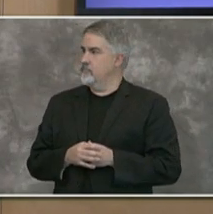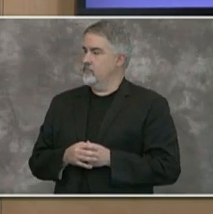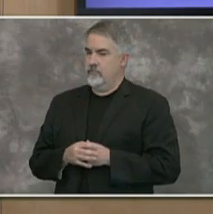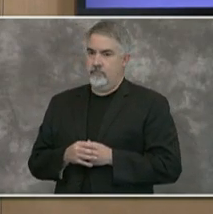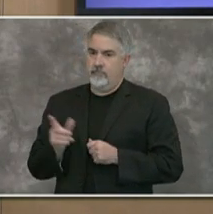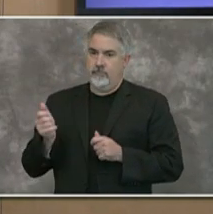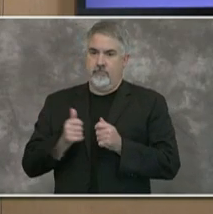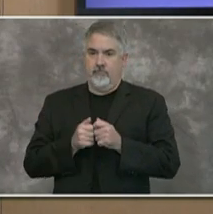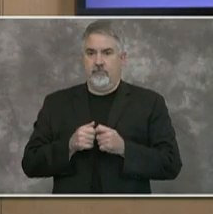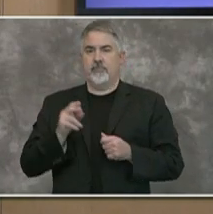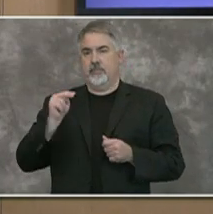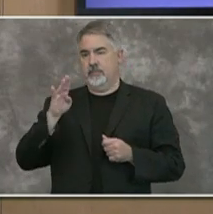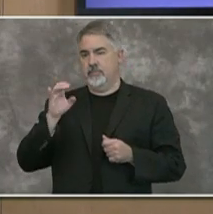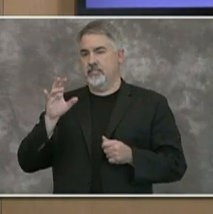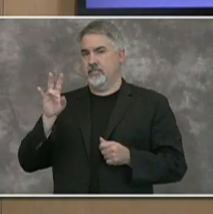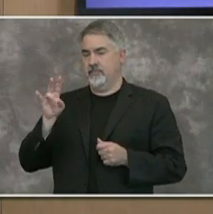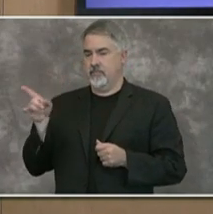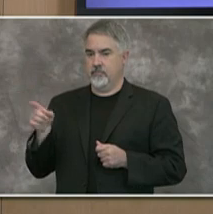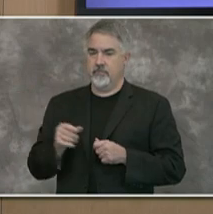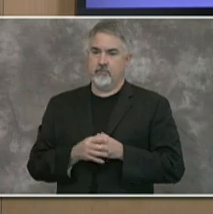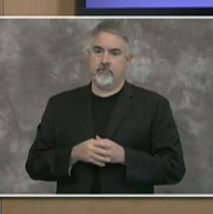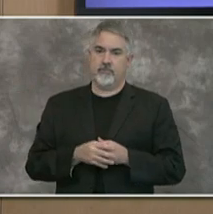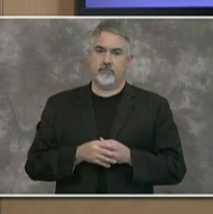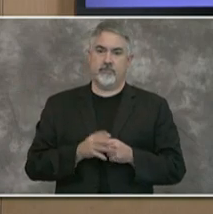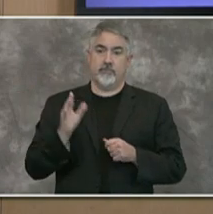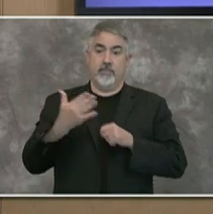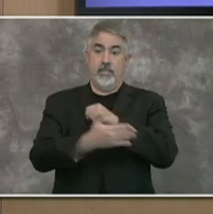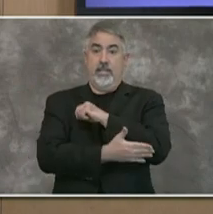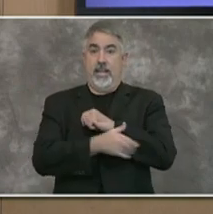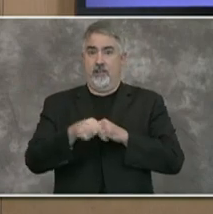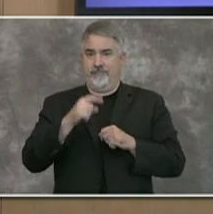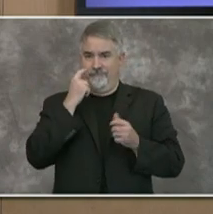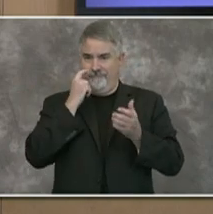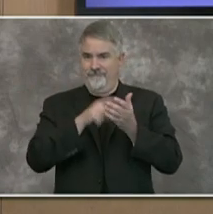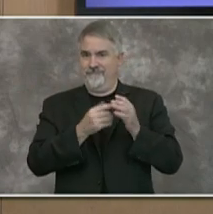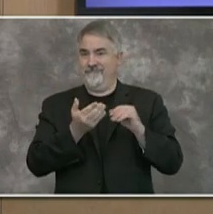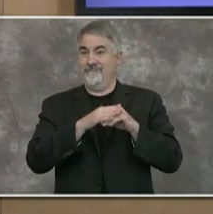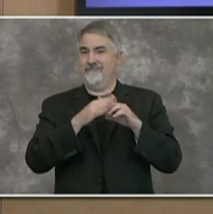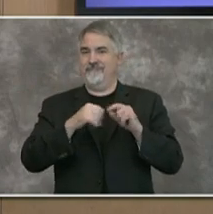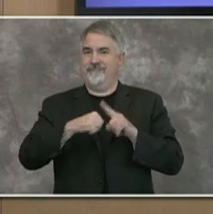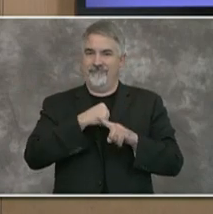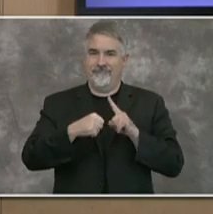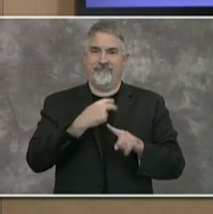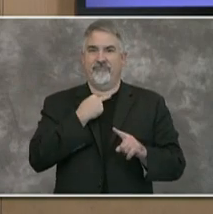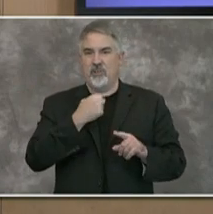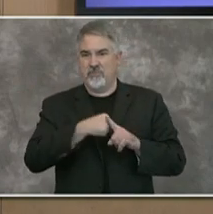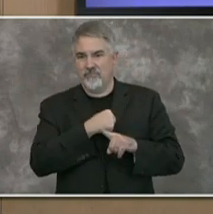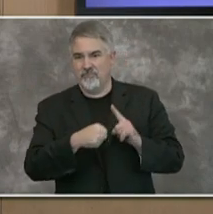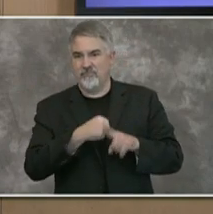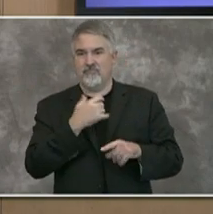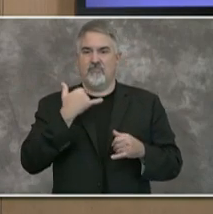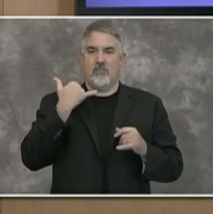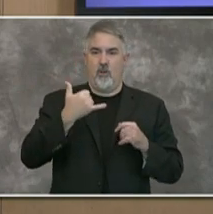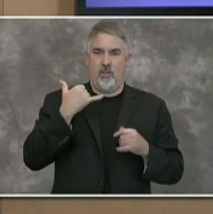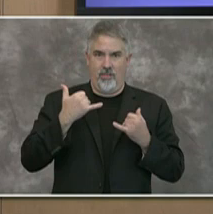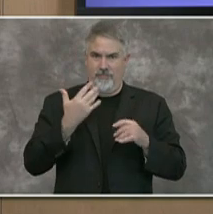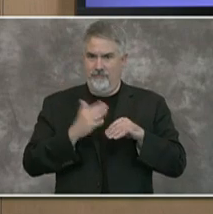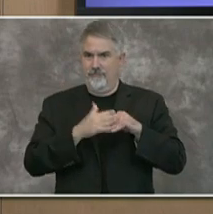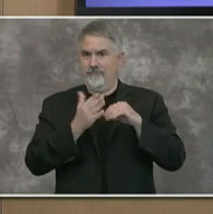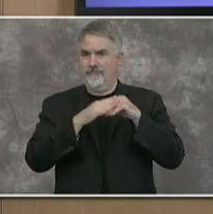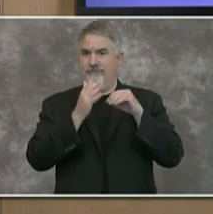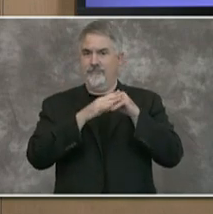at NBC7. Has the county noticed an uptick in domestic violence calls since the stay-at-home order was put in place? And are